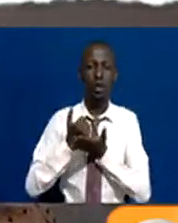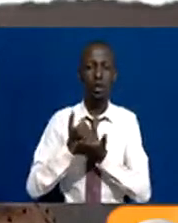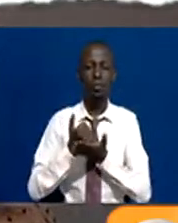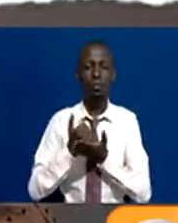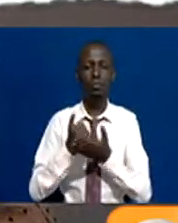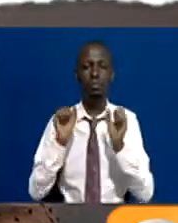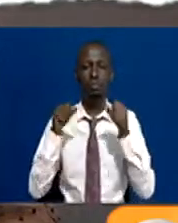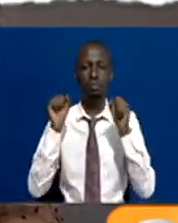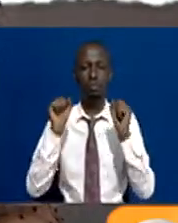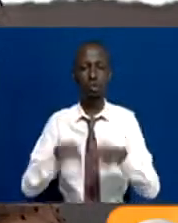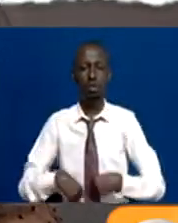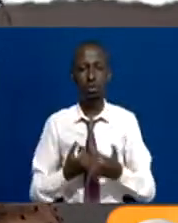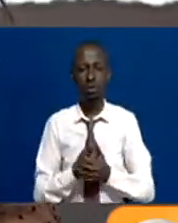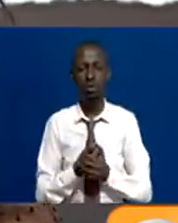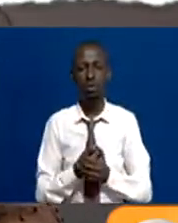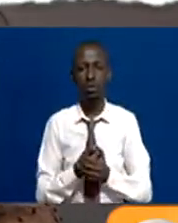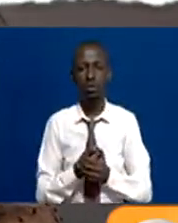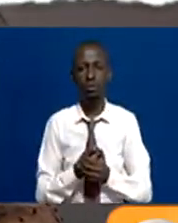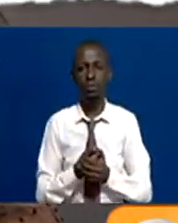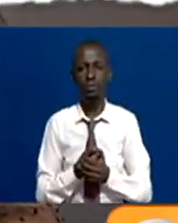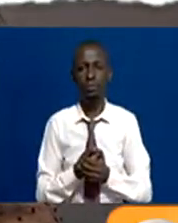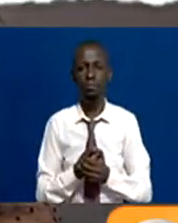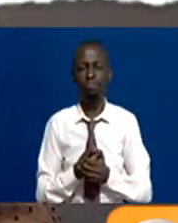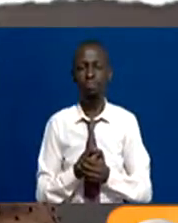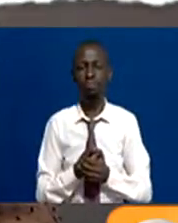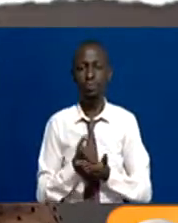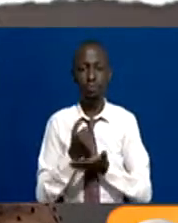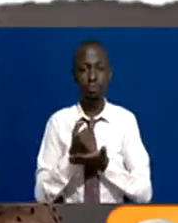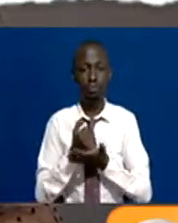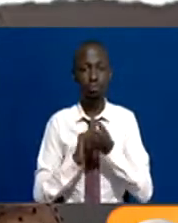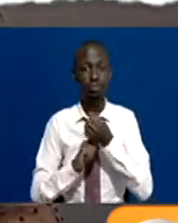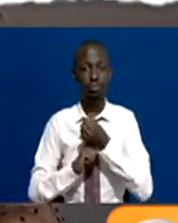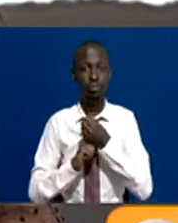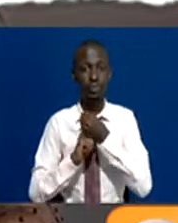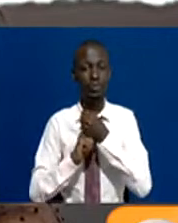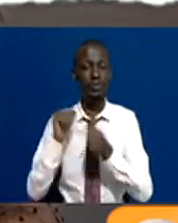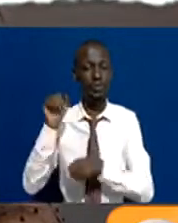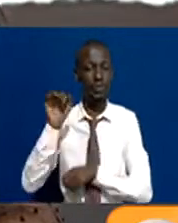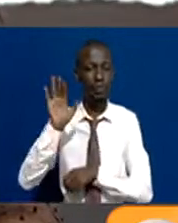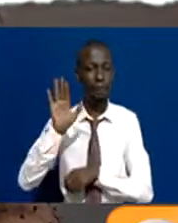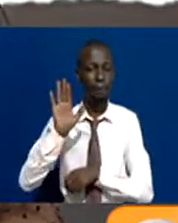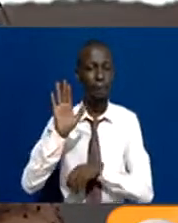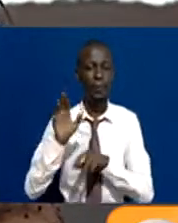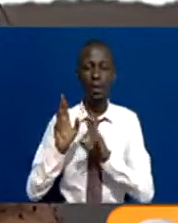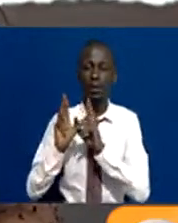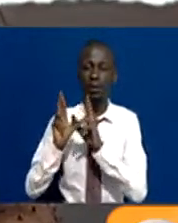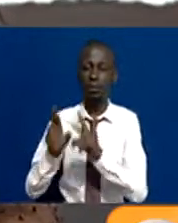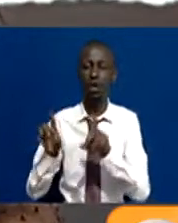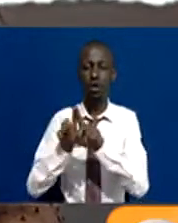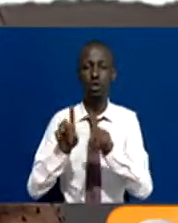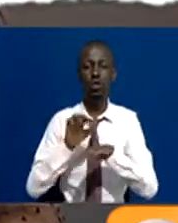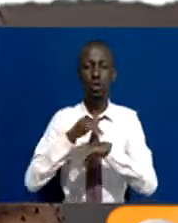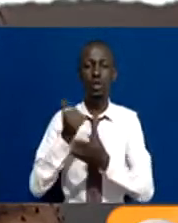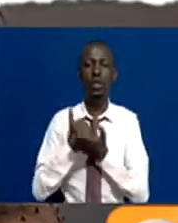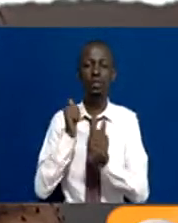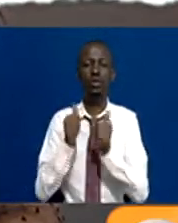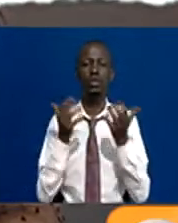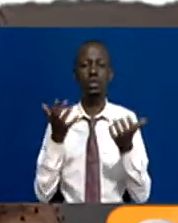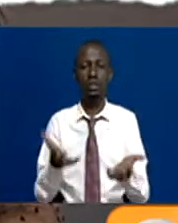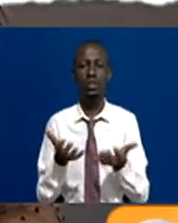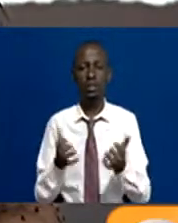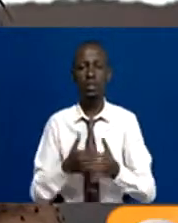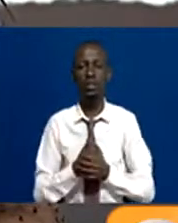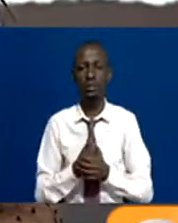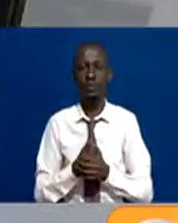journey. They really come in handy when it comes to supporting you to report and to get the help you need. Right. Mm-hmm.